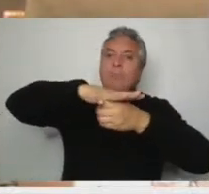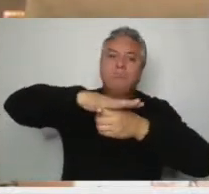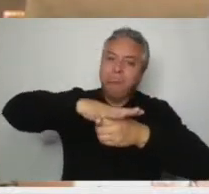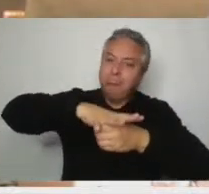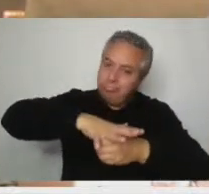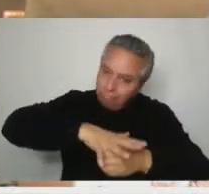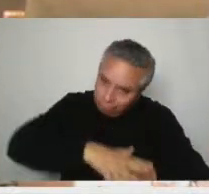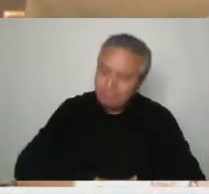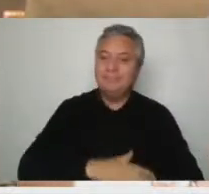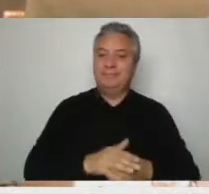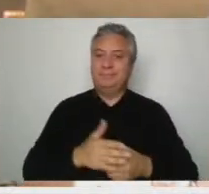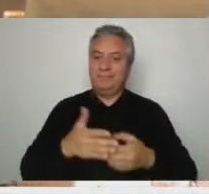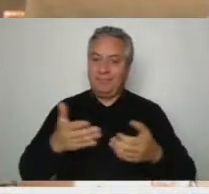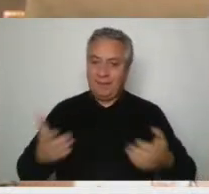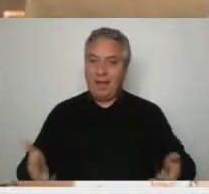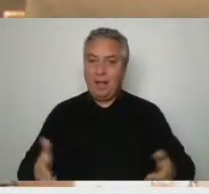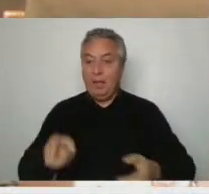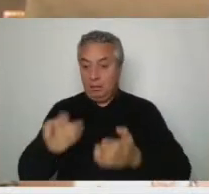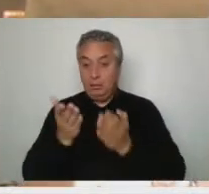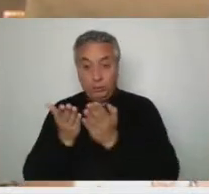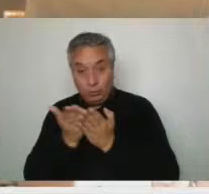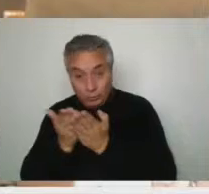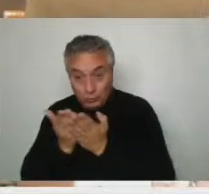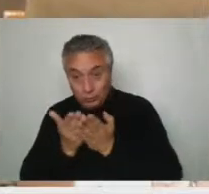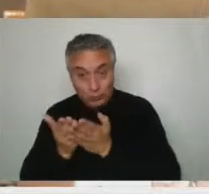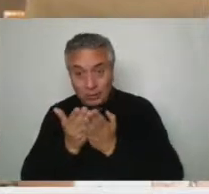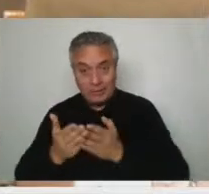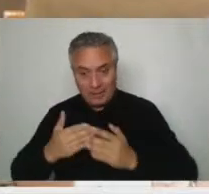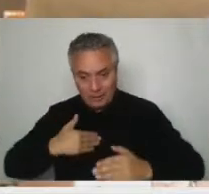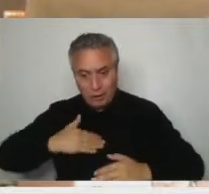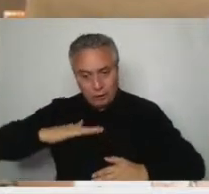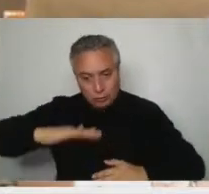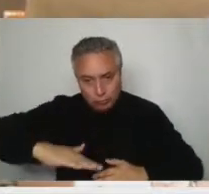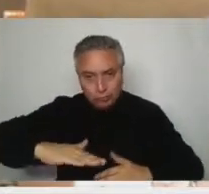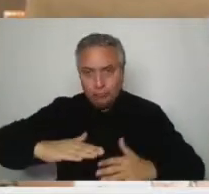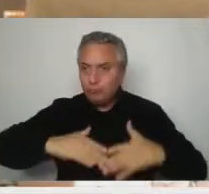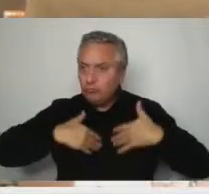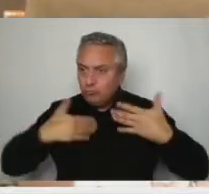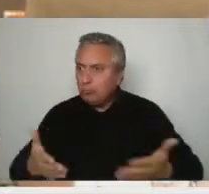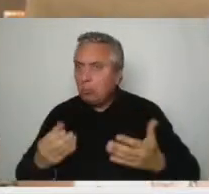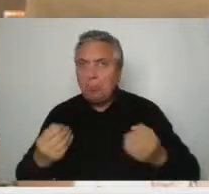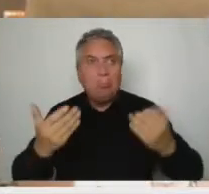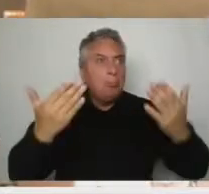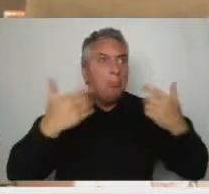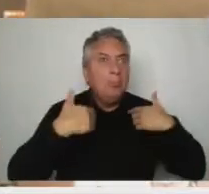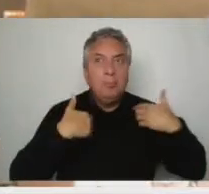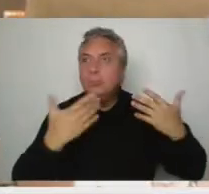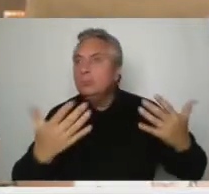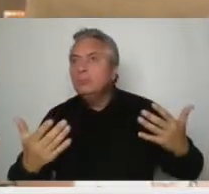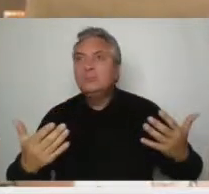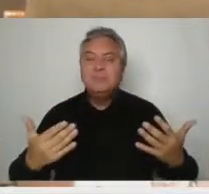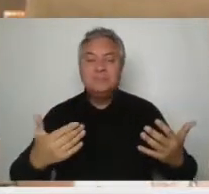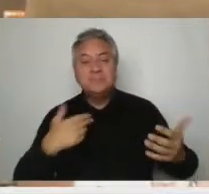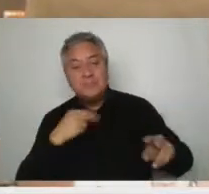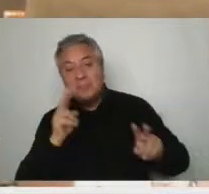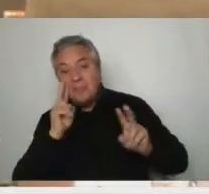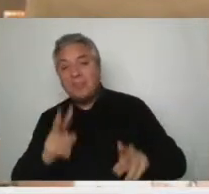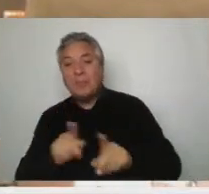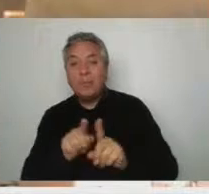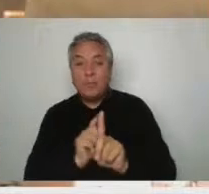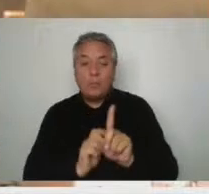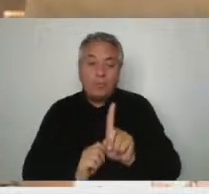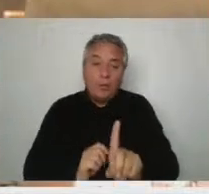may be very small at the beginning. And I am saying that a student, for example, a primary student, for example, that is not catered for at the beginning, it may seem like